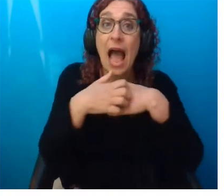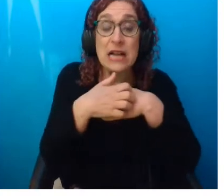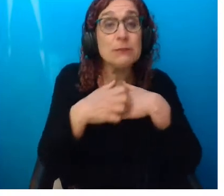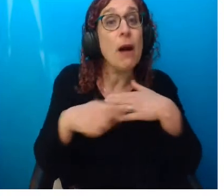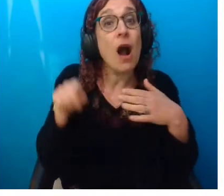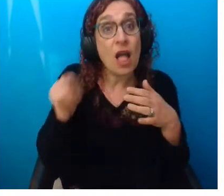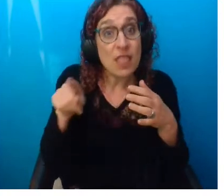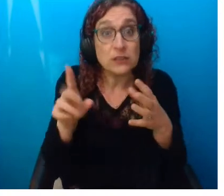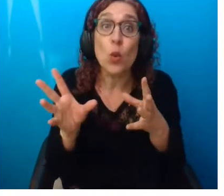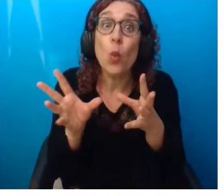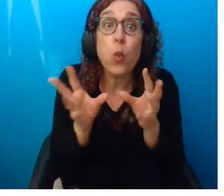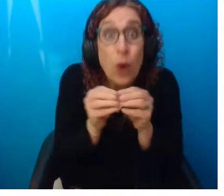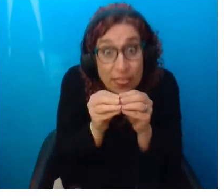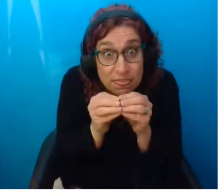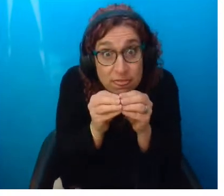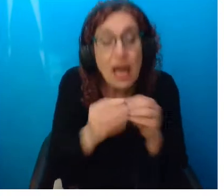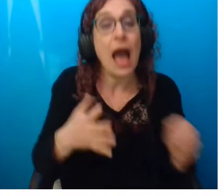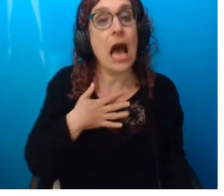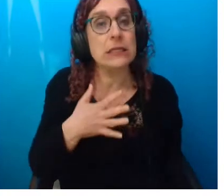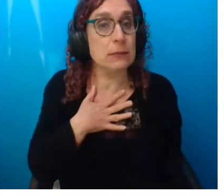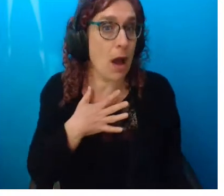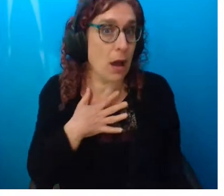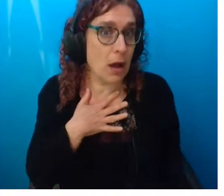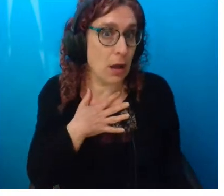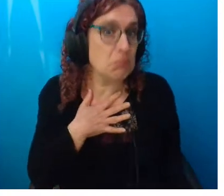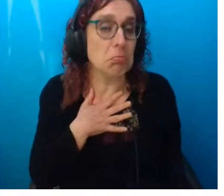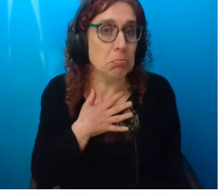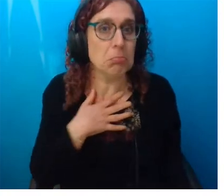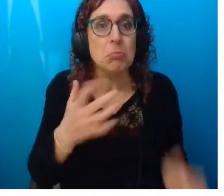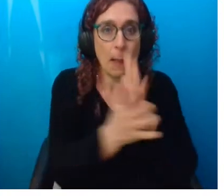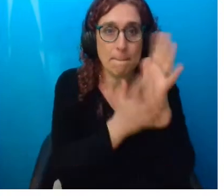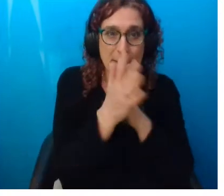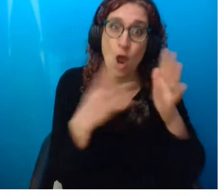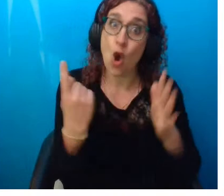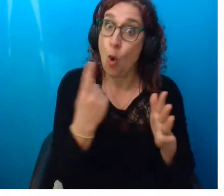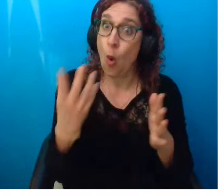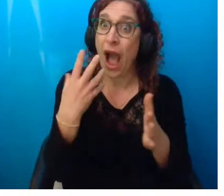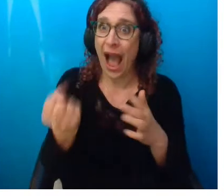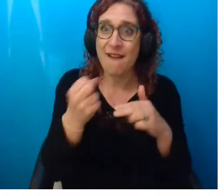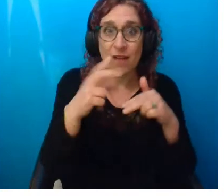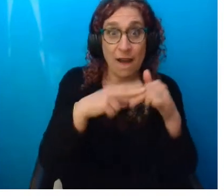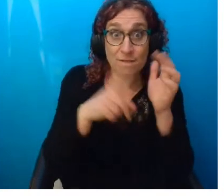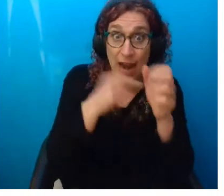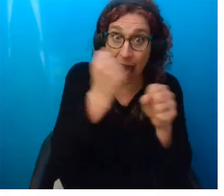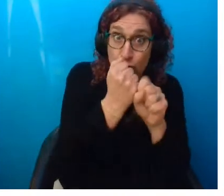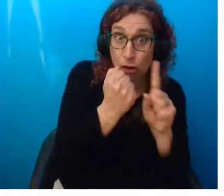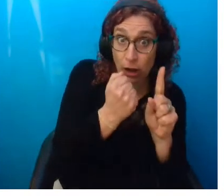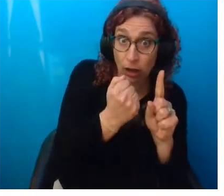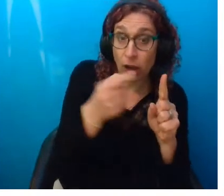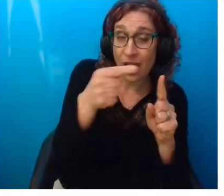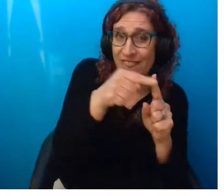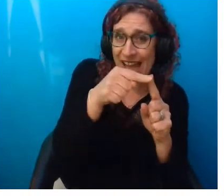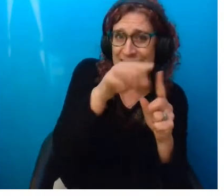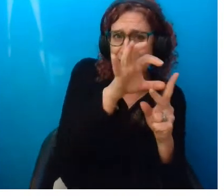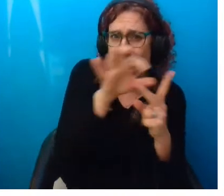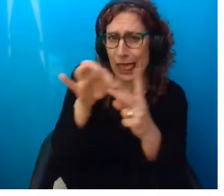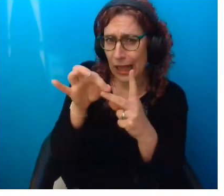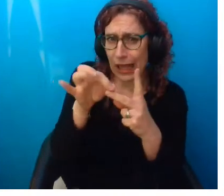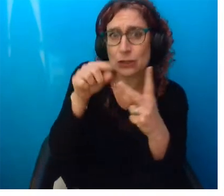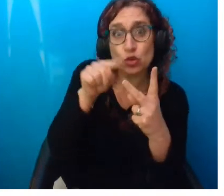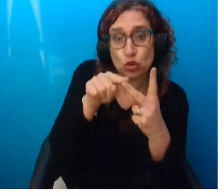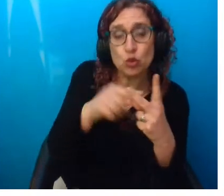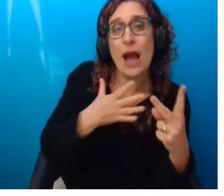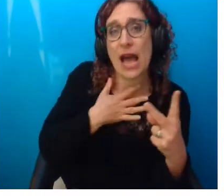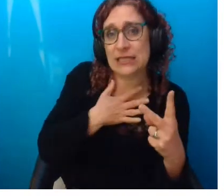with asthma. So you're more likely to have asthma if you have a filaggrin mutation. So somehow that leaky skin barrier is